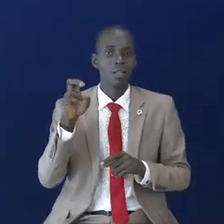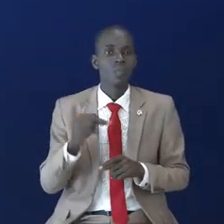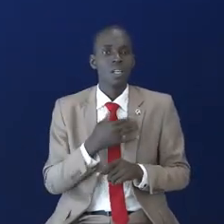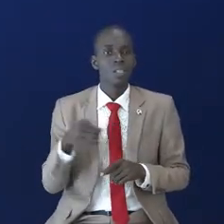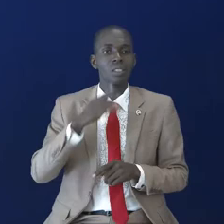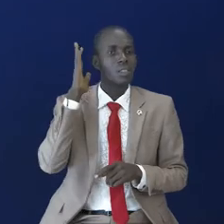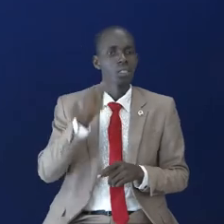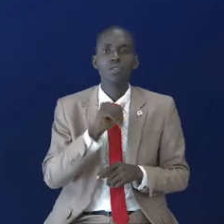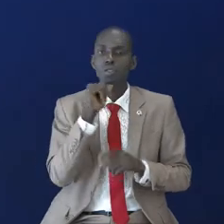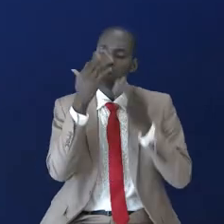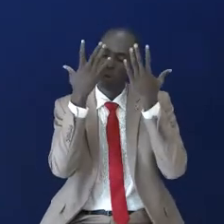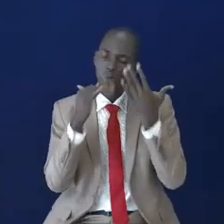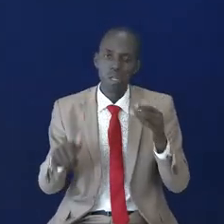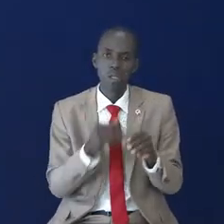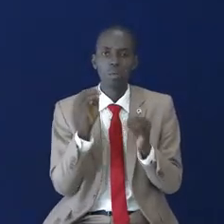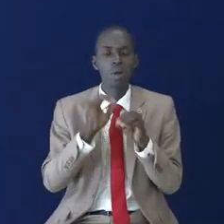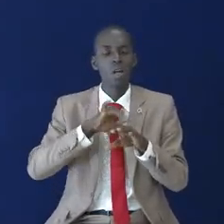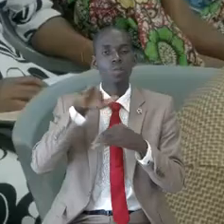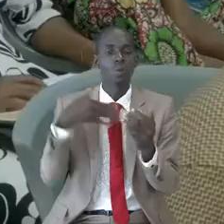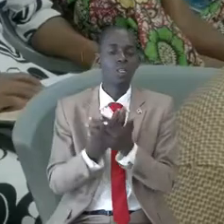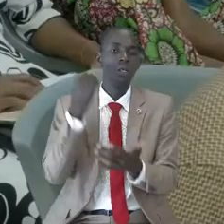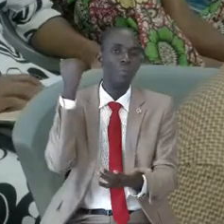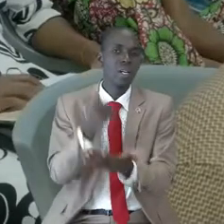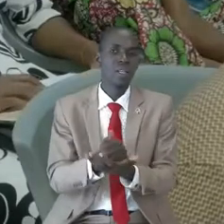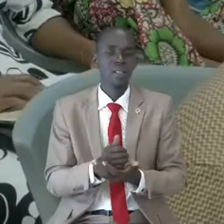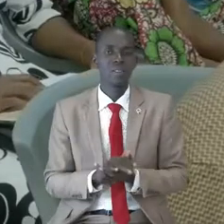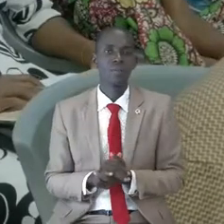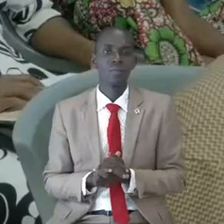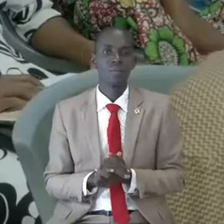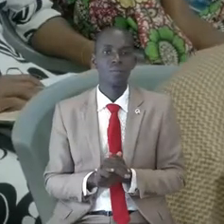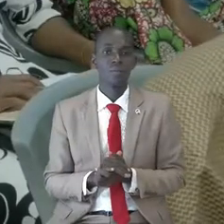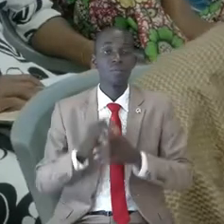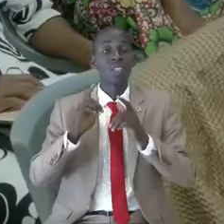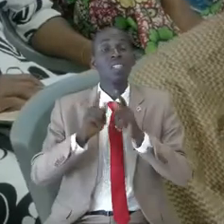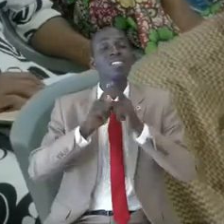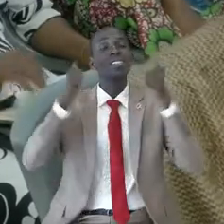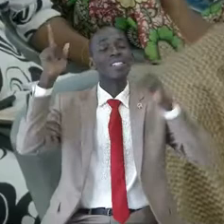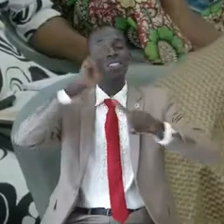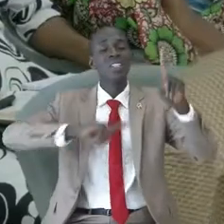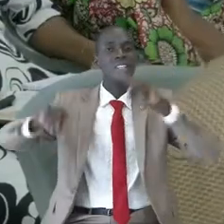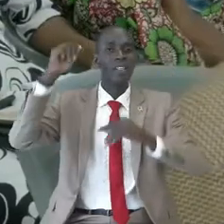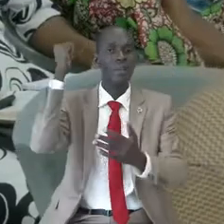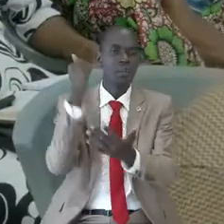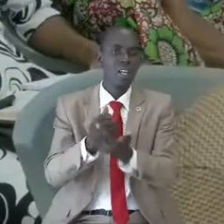sorrow anymore at all. Amen. Great